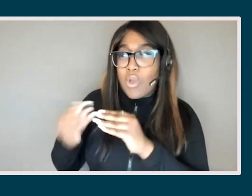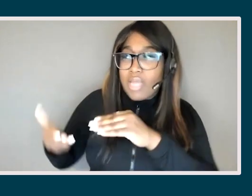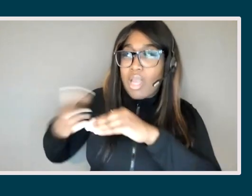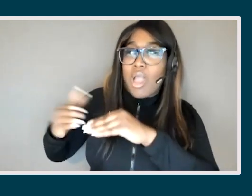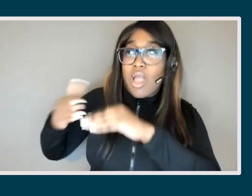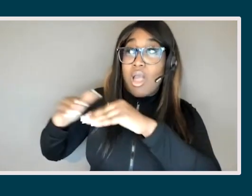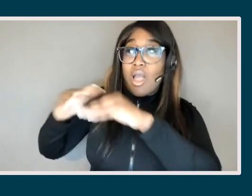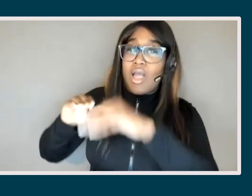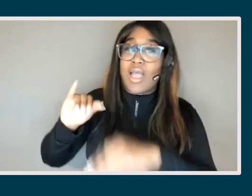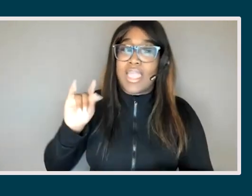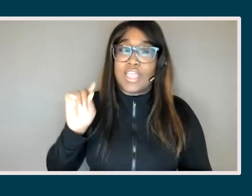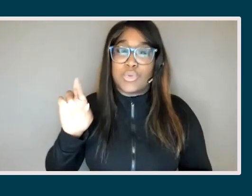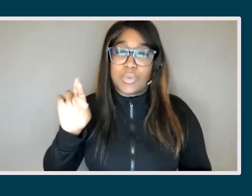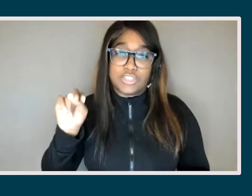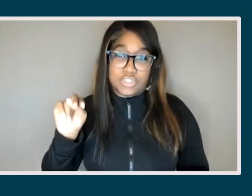Wow.